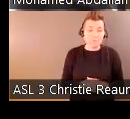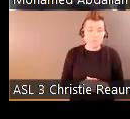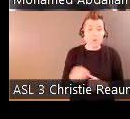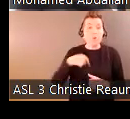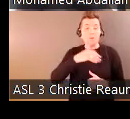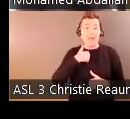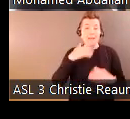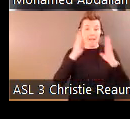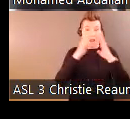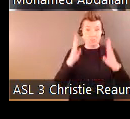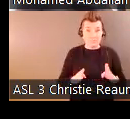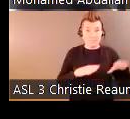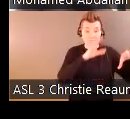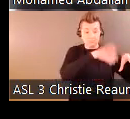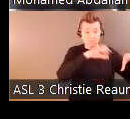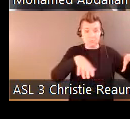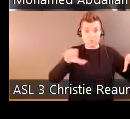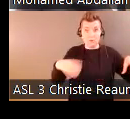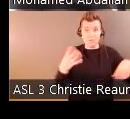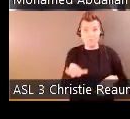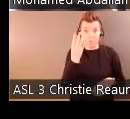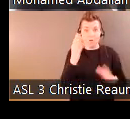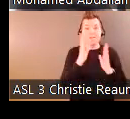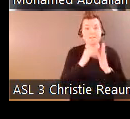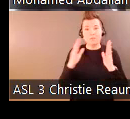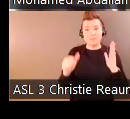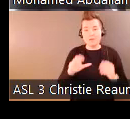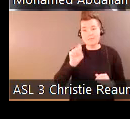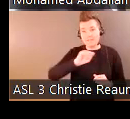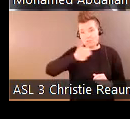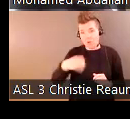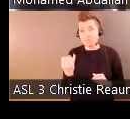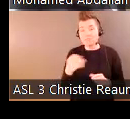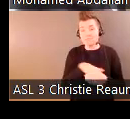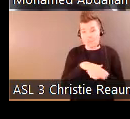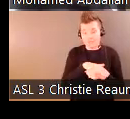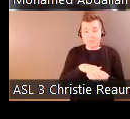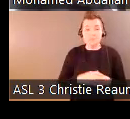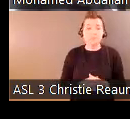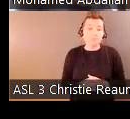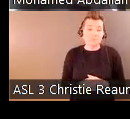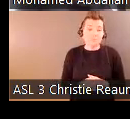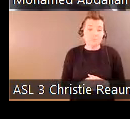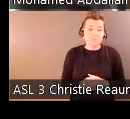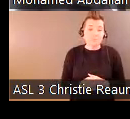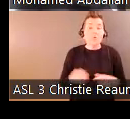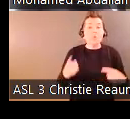houses located in downtown St. John's area. Can accommodate 16